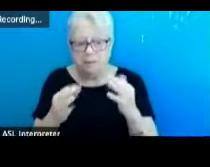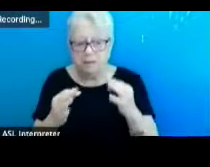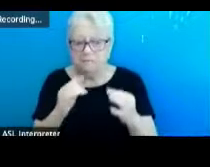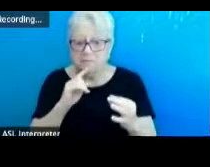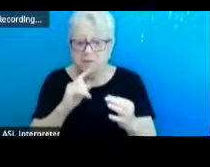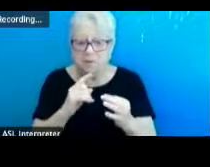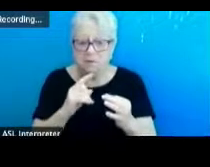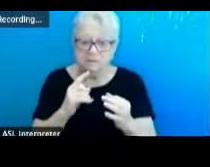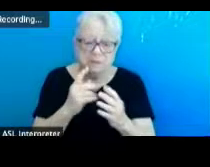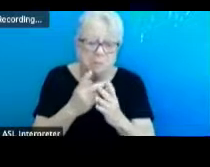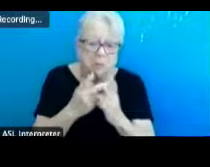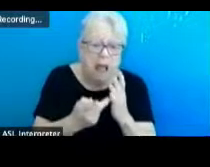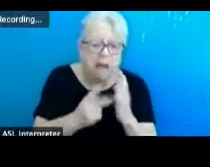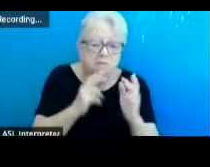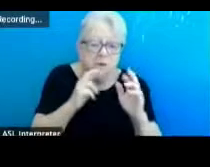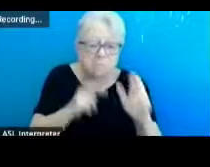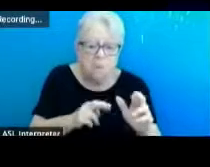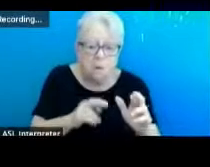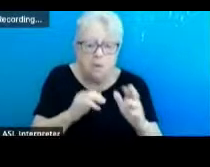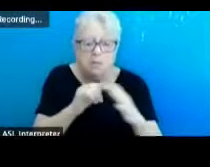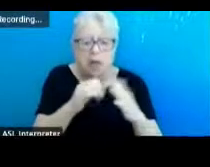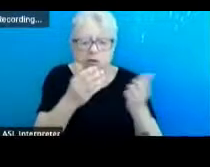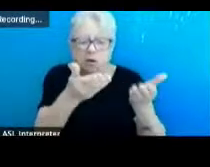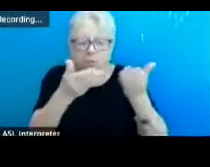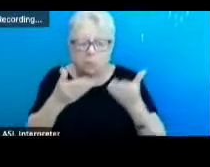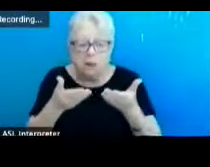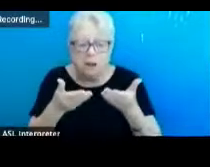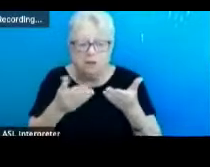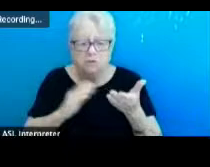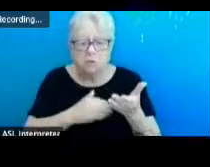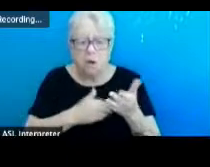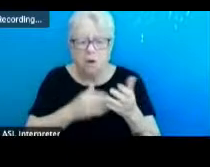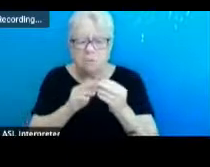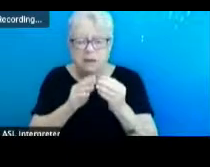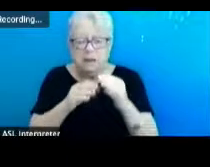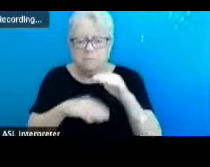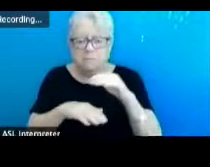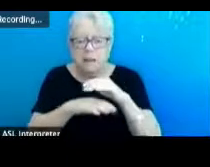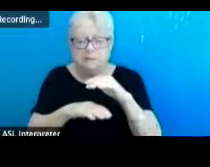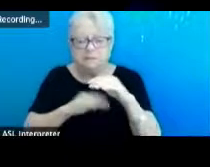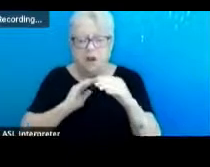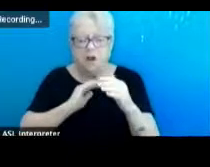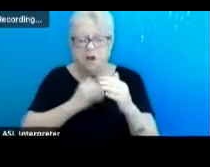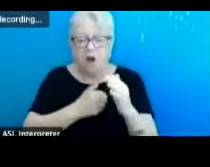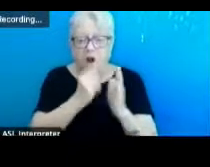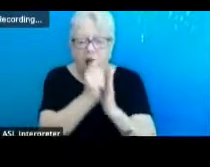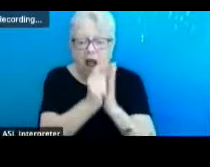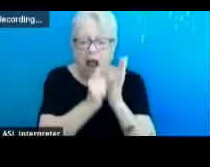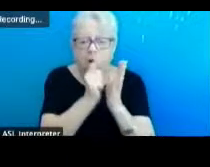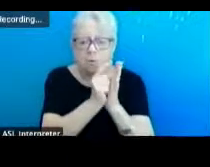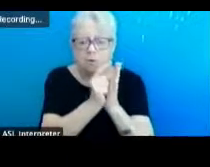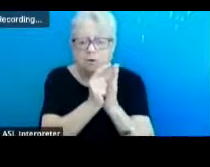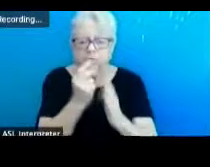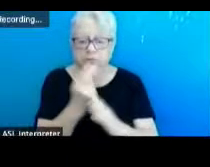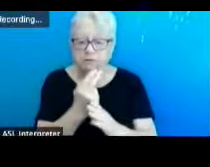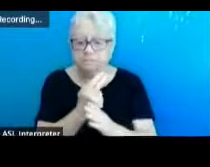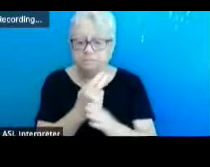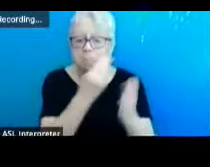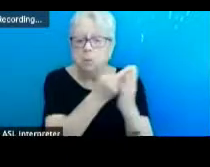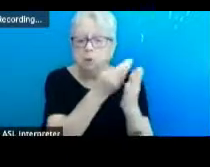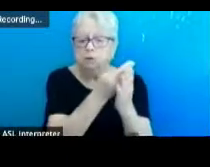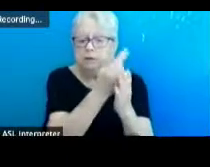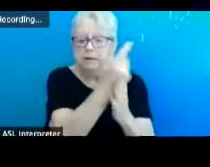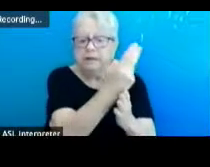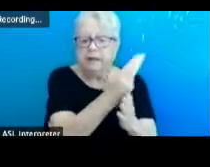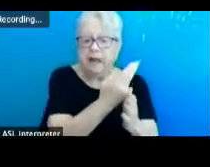report that could be brought to this committee on our hours and like budgeted hours compared to